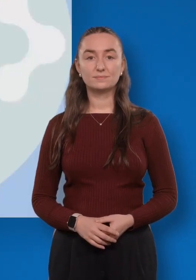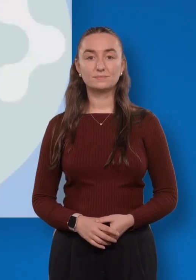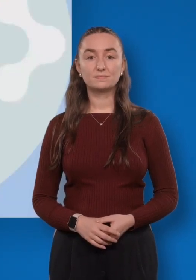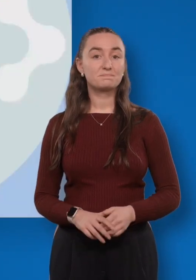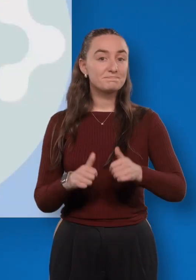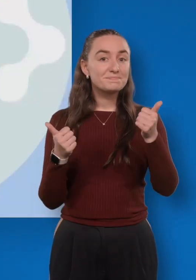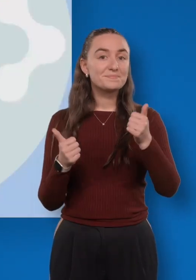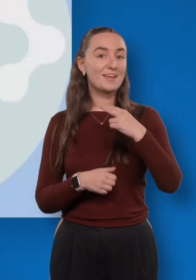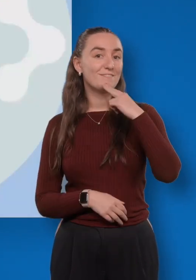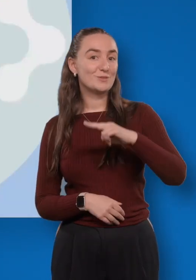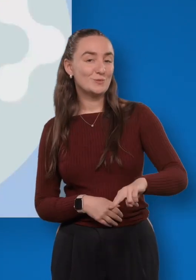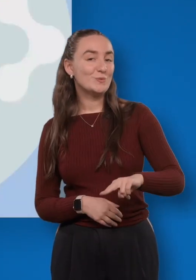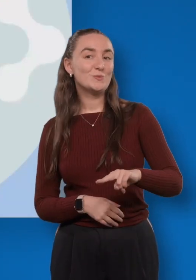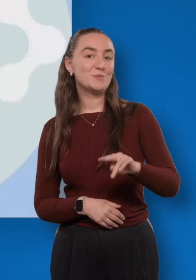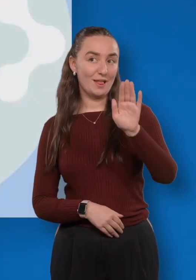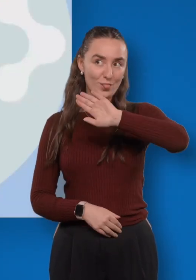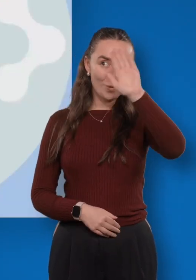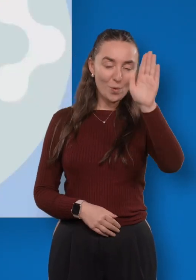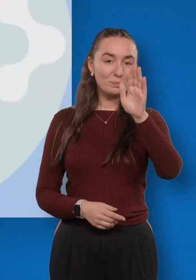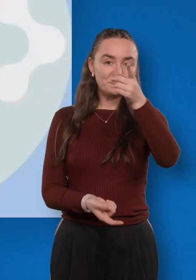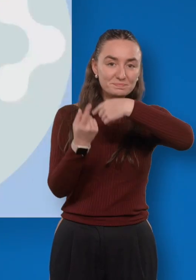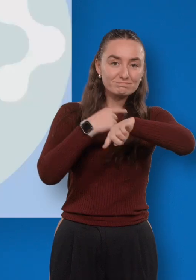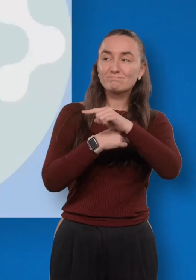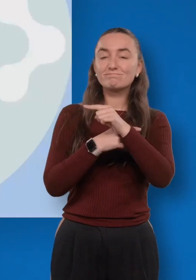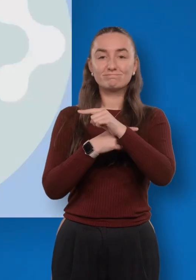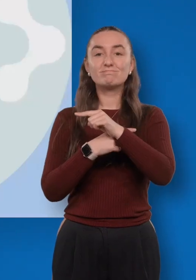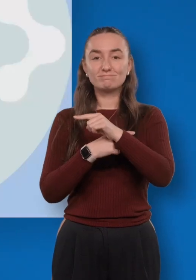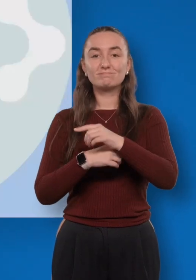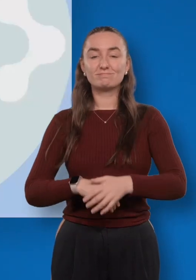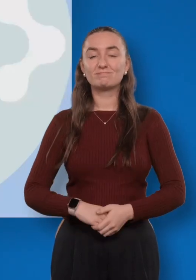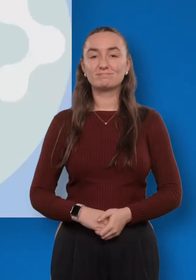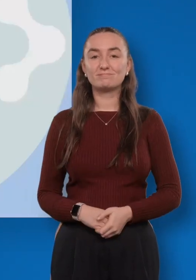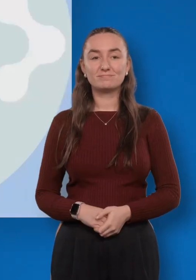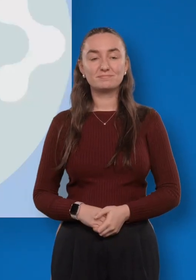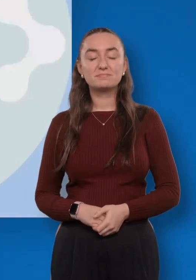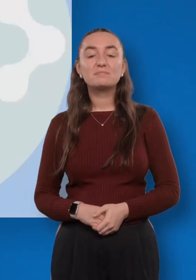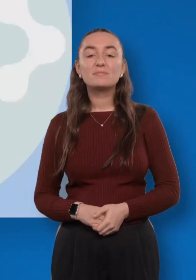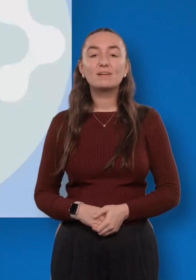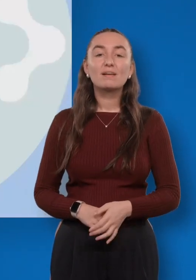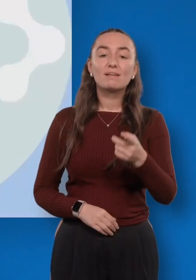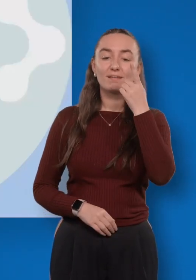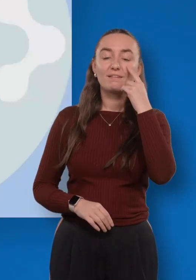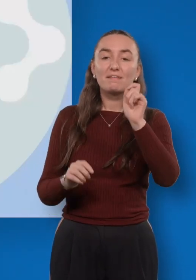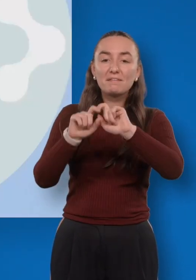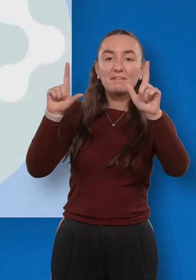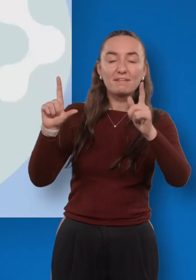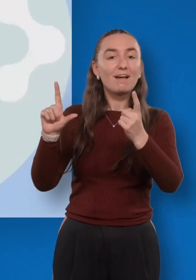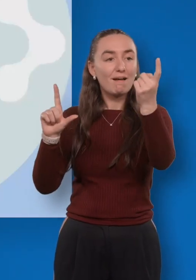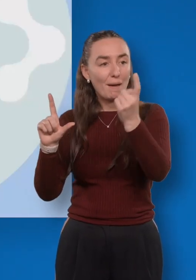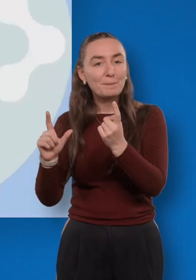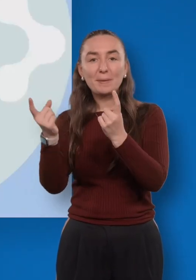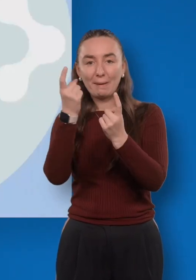Good afternoon. Hello, everybody. I've seen people are starting to come